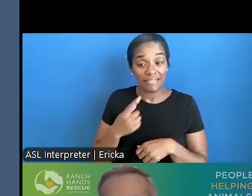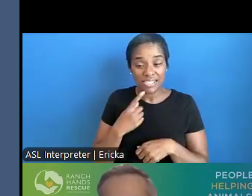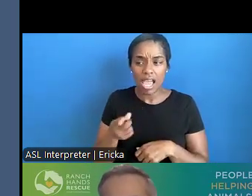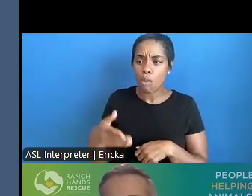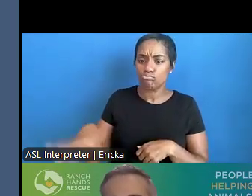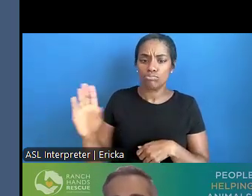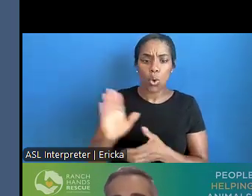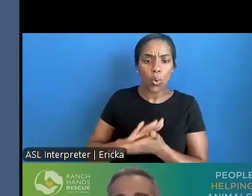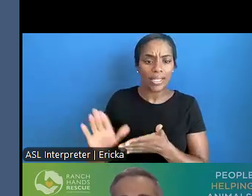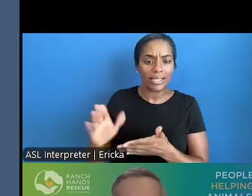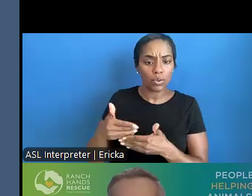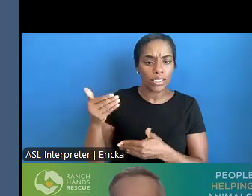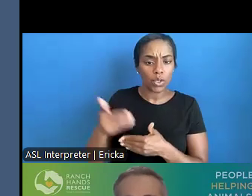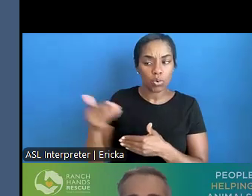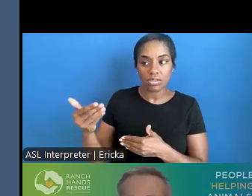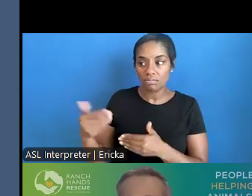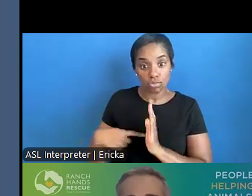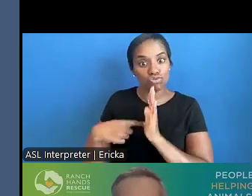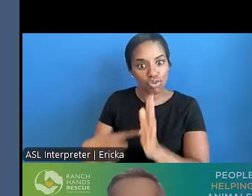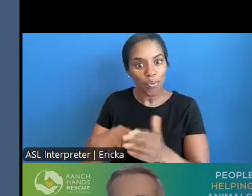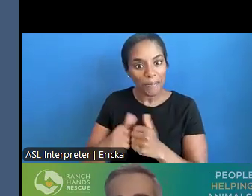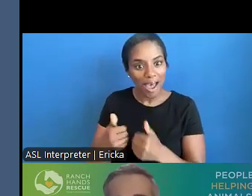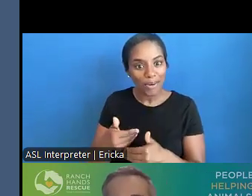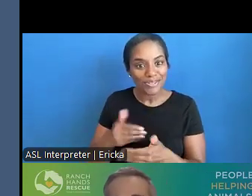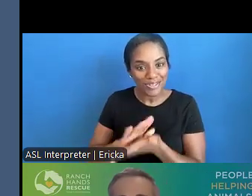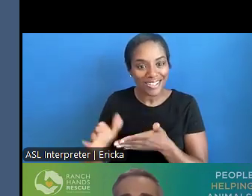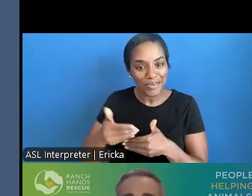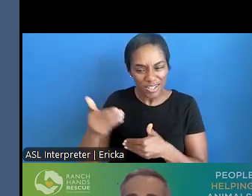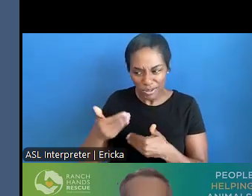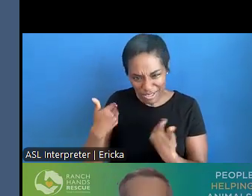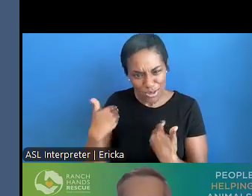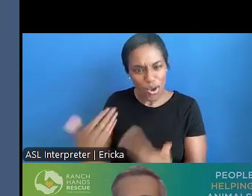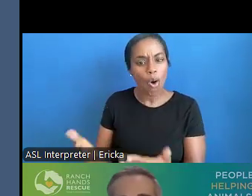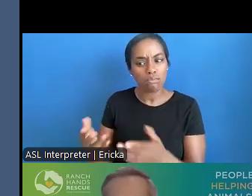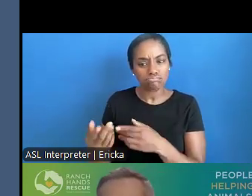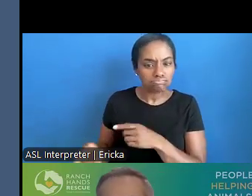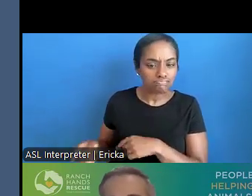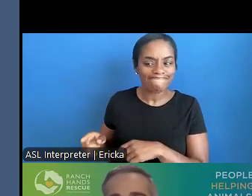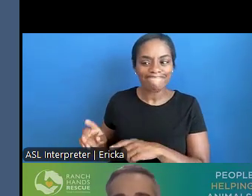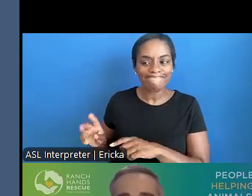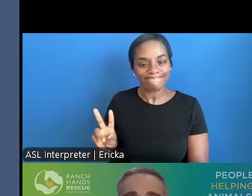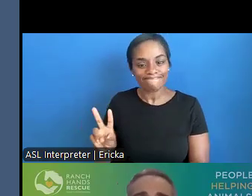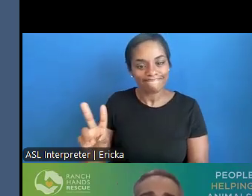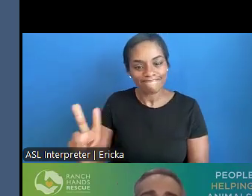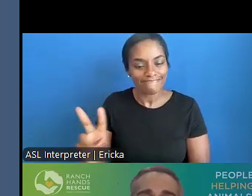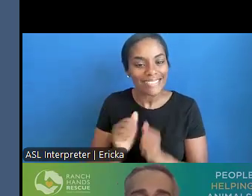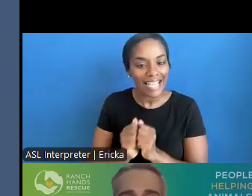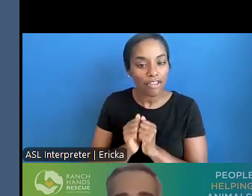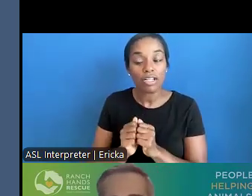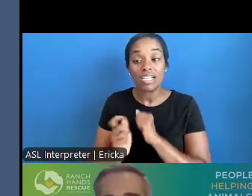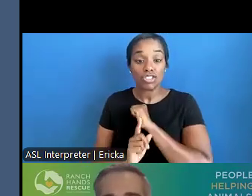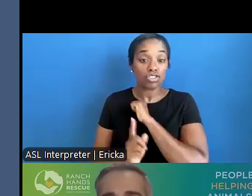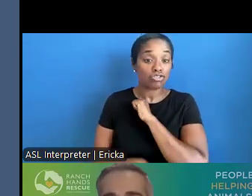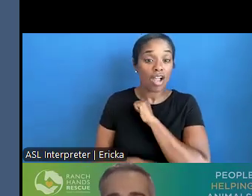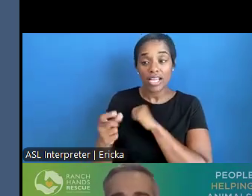clean the windows, show them how. Go do it with them, right? Taking out the trash, do it with them. Do things